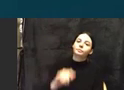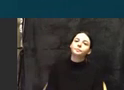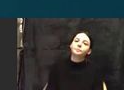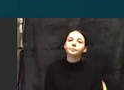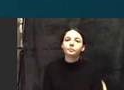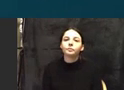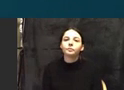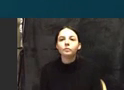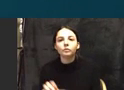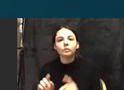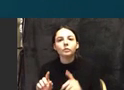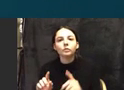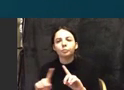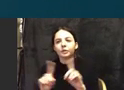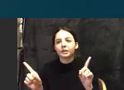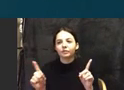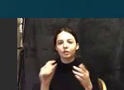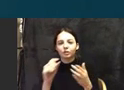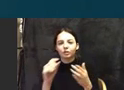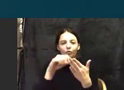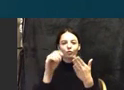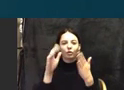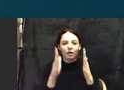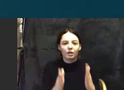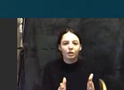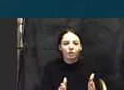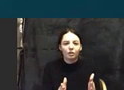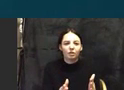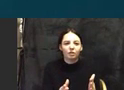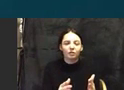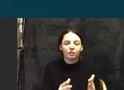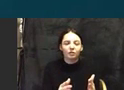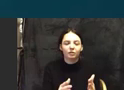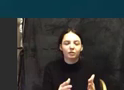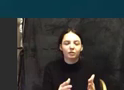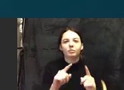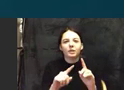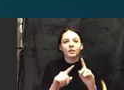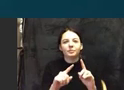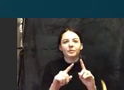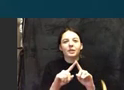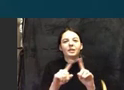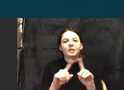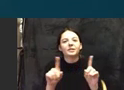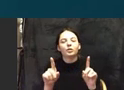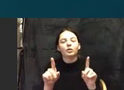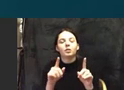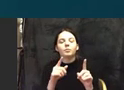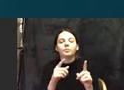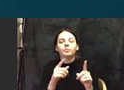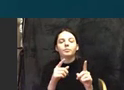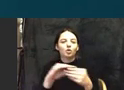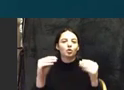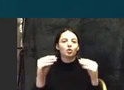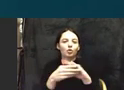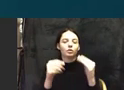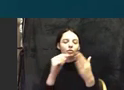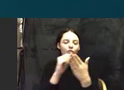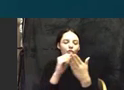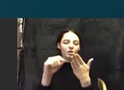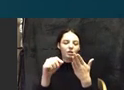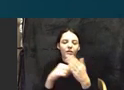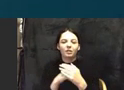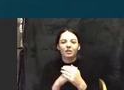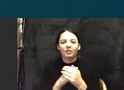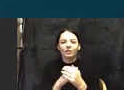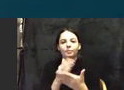to write a little bit of a longer format for middle grade readers. So I approached this in a